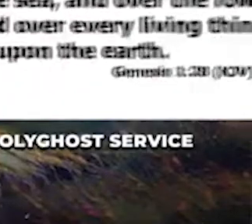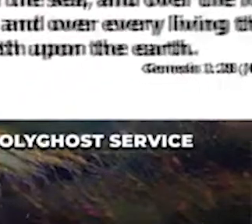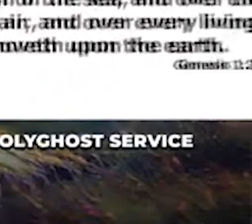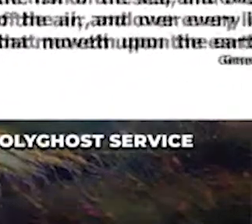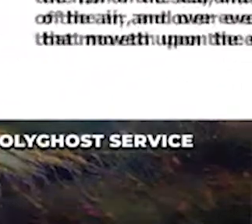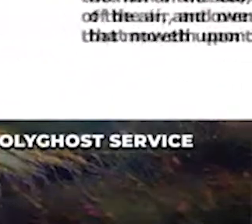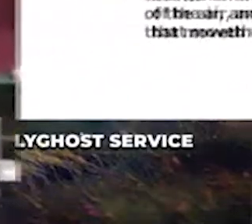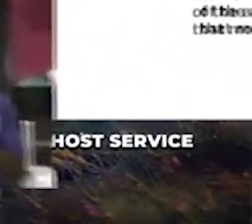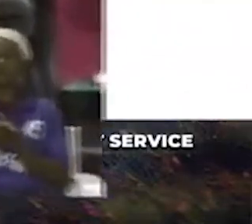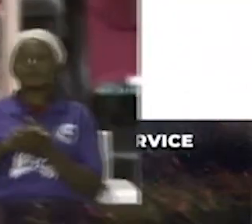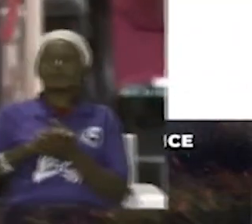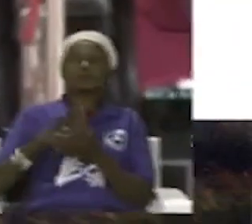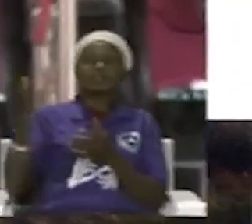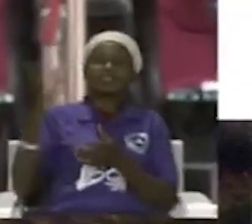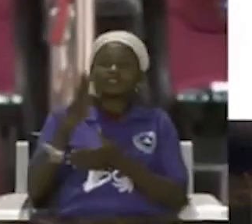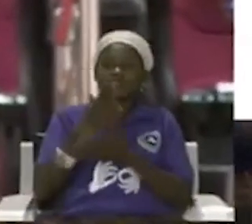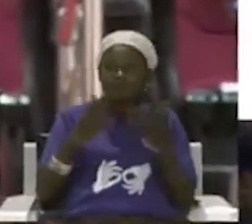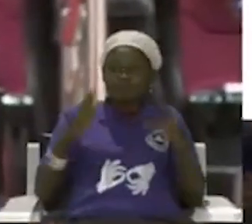There's this thing